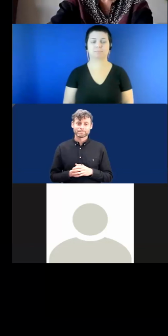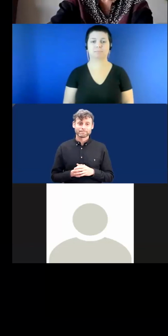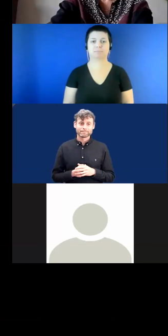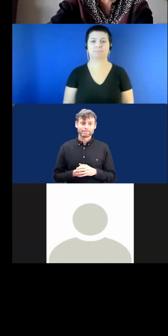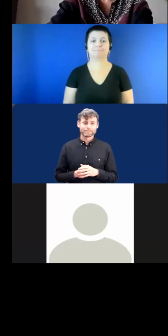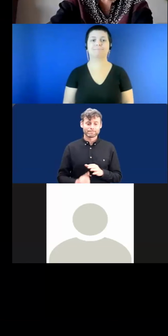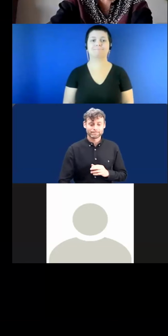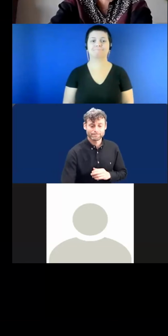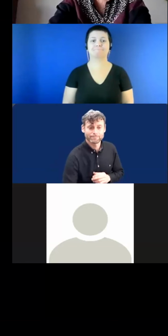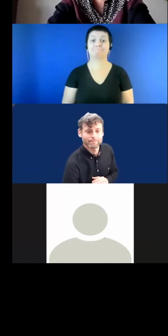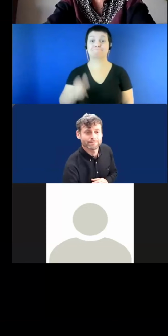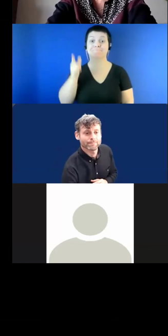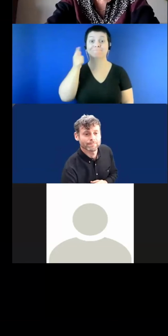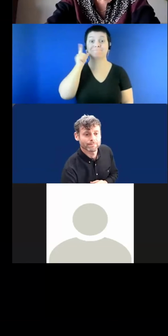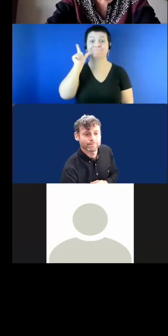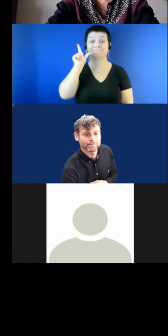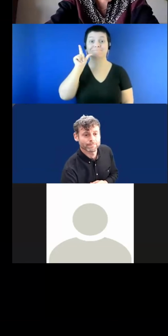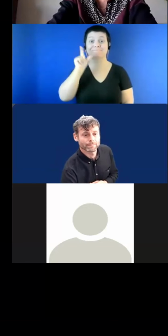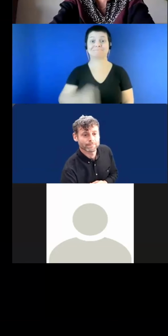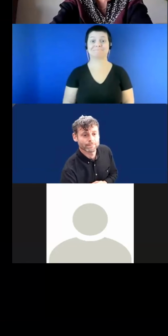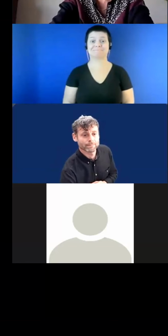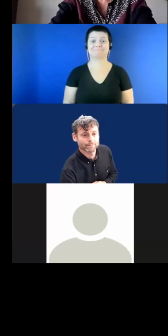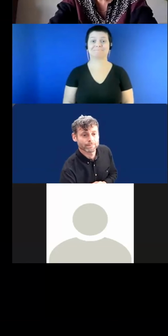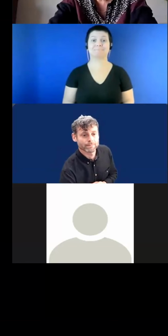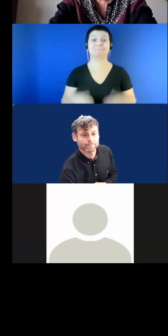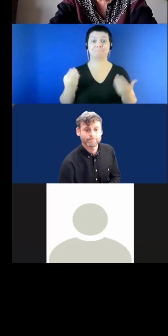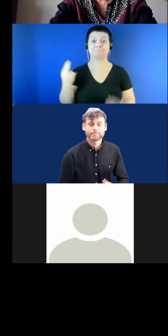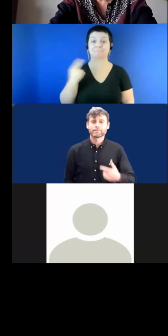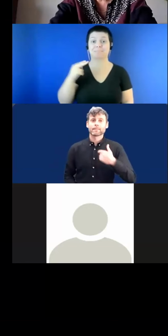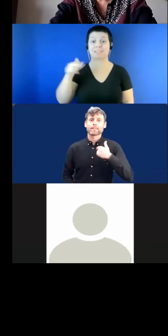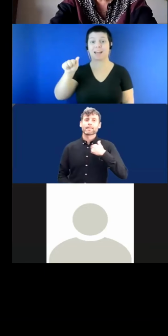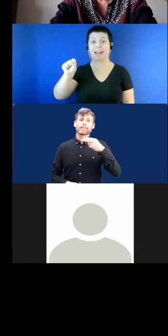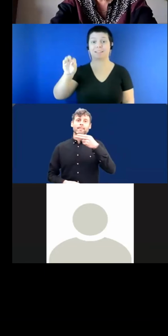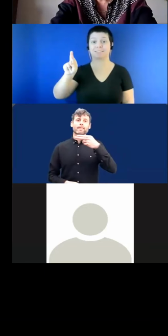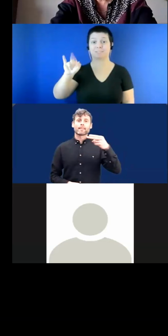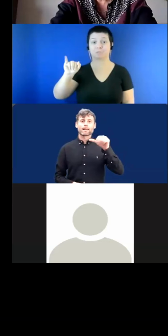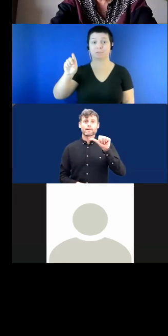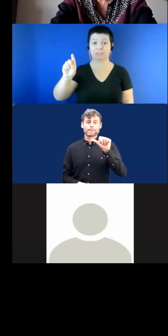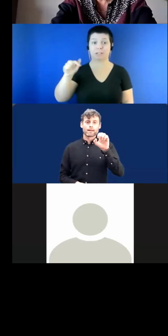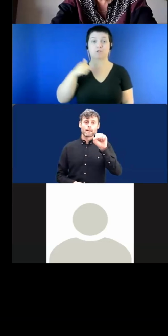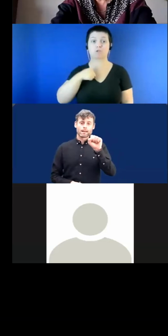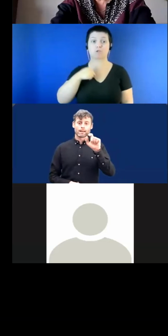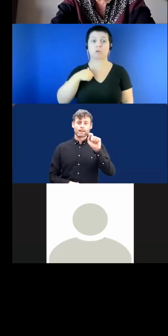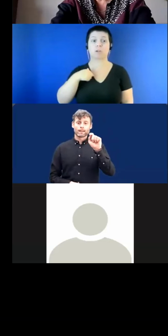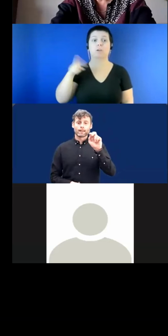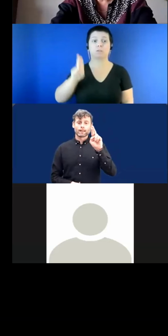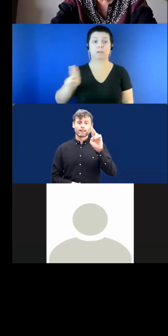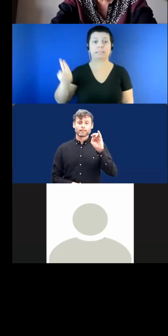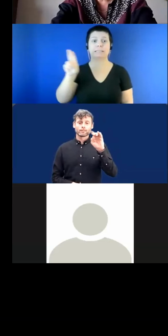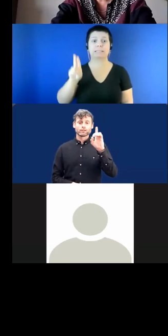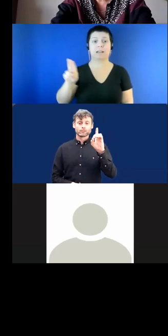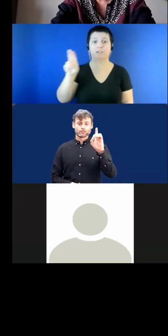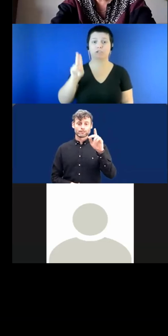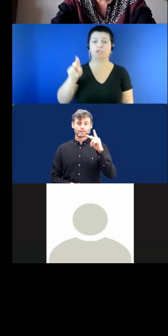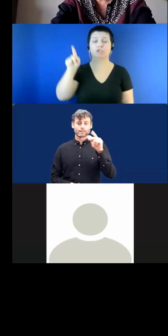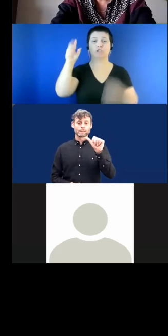Yes, that seems possible. So my name is Astrid Kappers. I'm from Eindhoven University of Technology in the